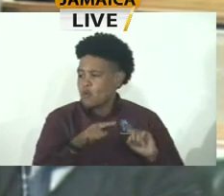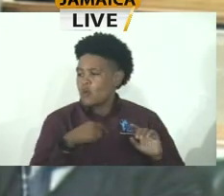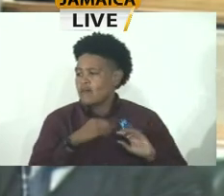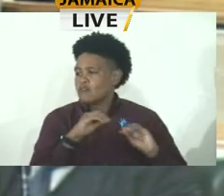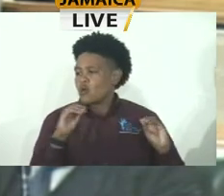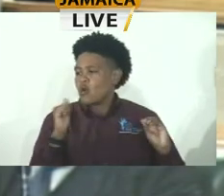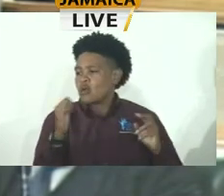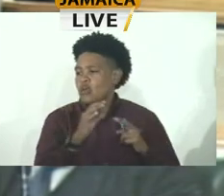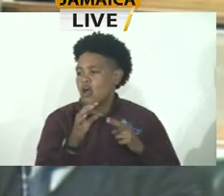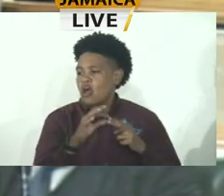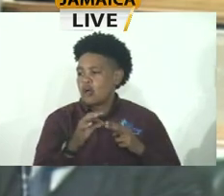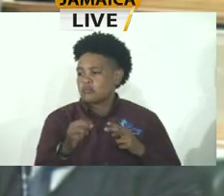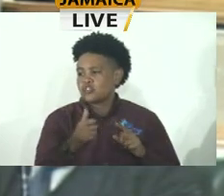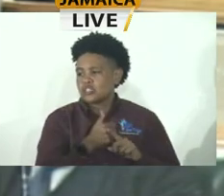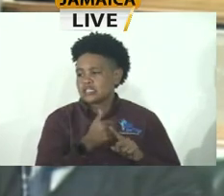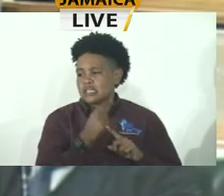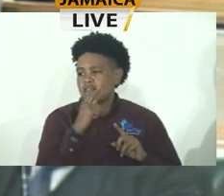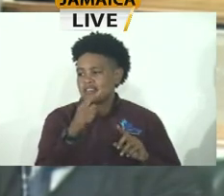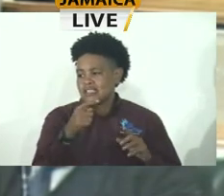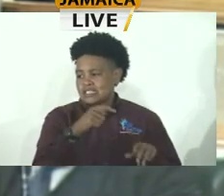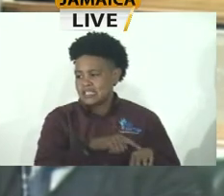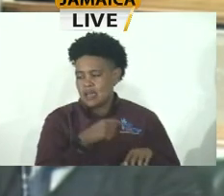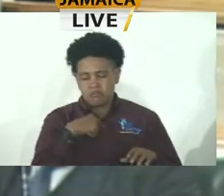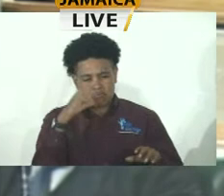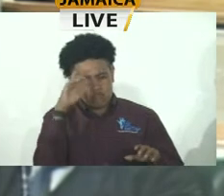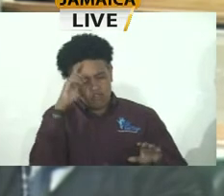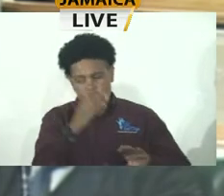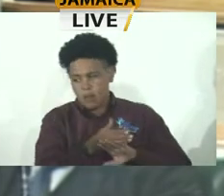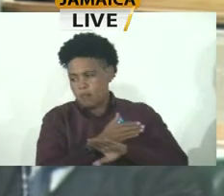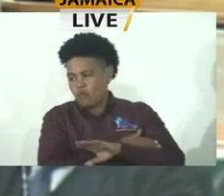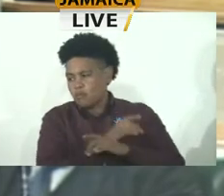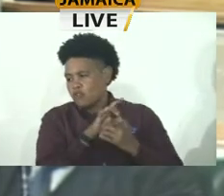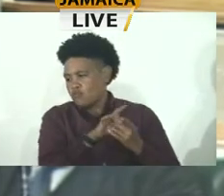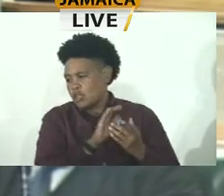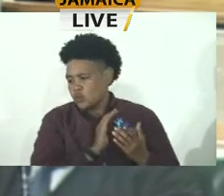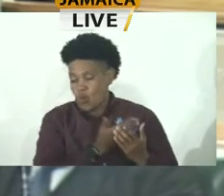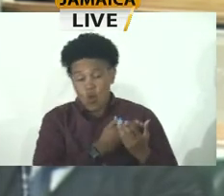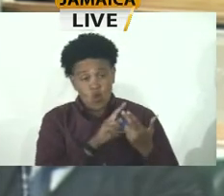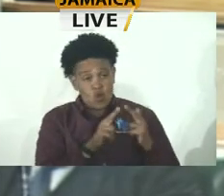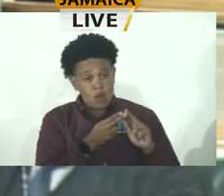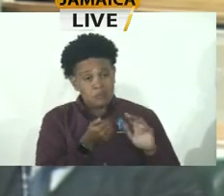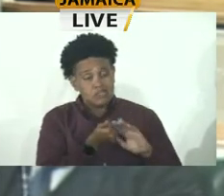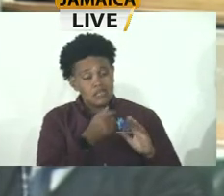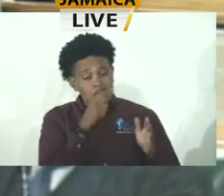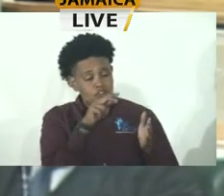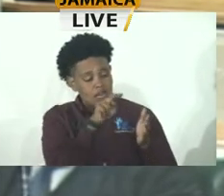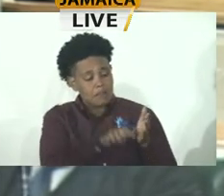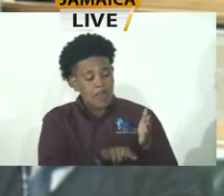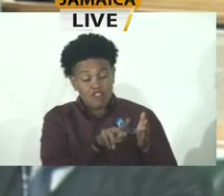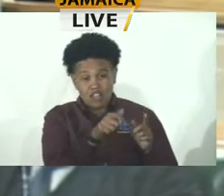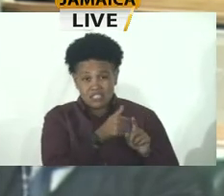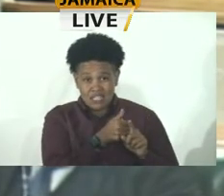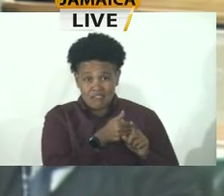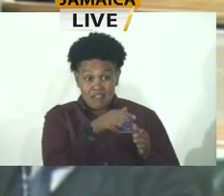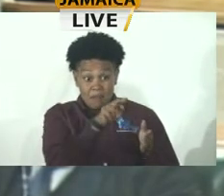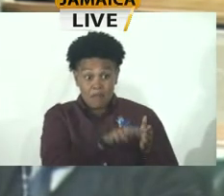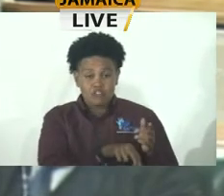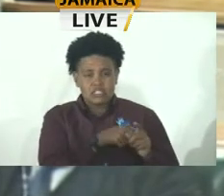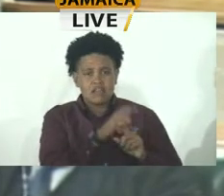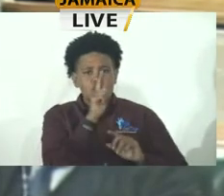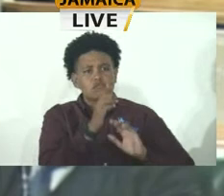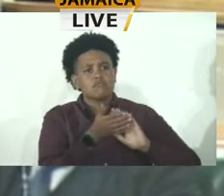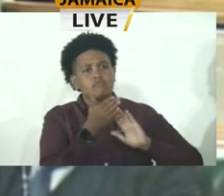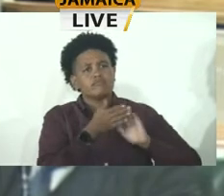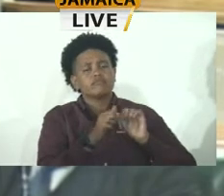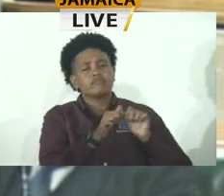this time until we see further improvement in our numbers burials burials will continue to